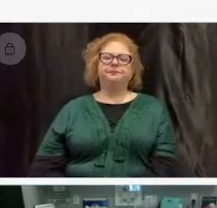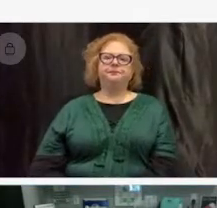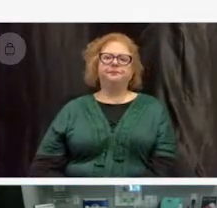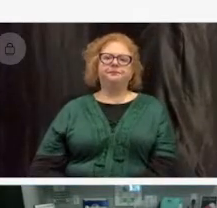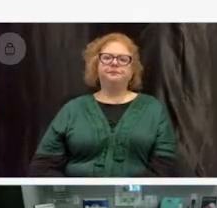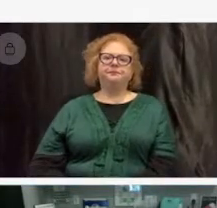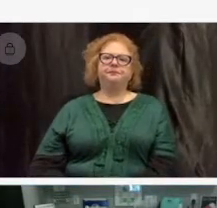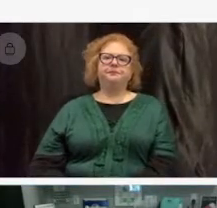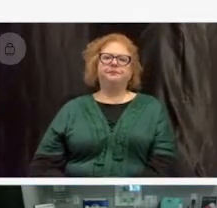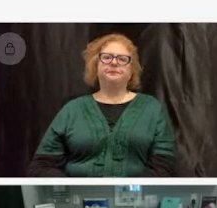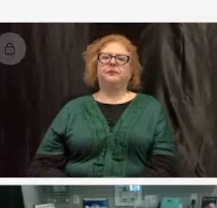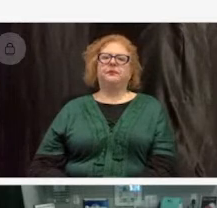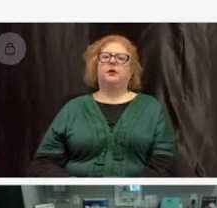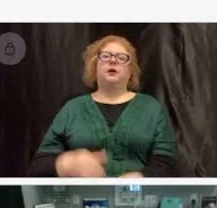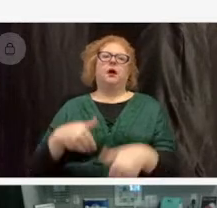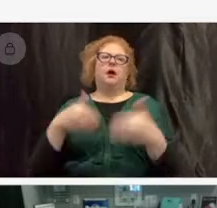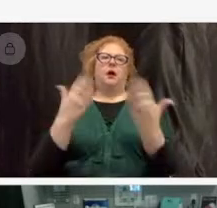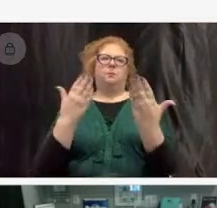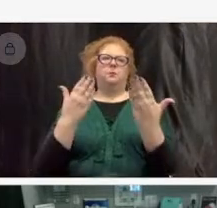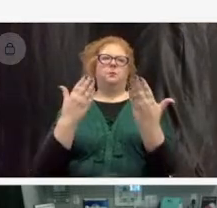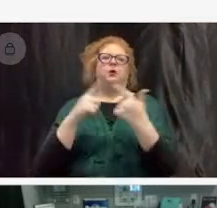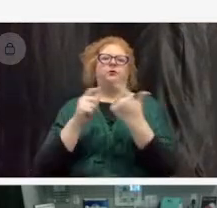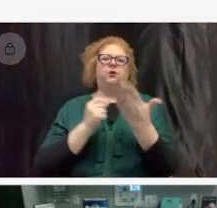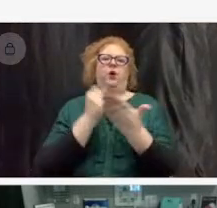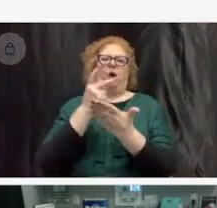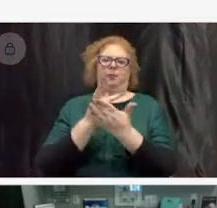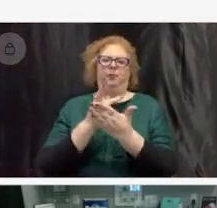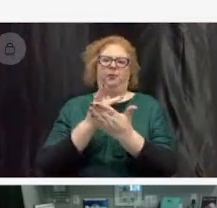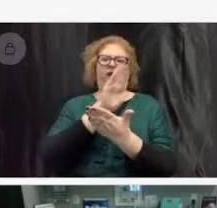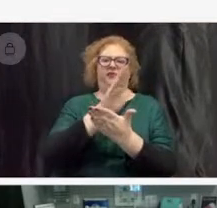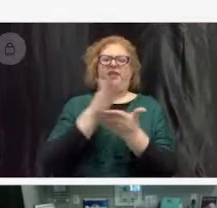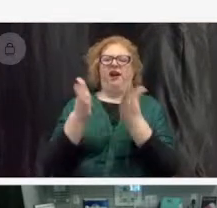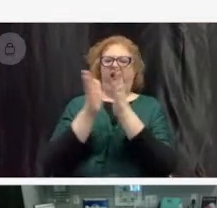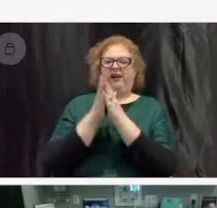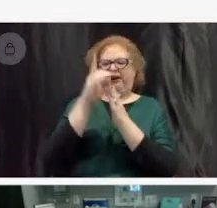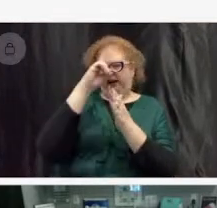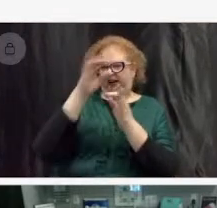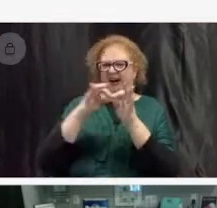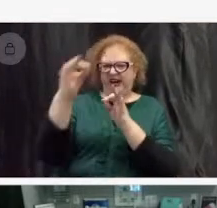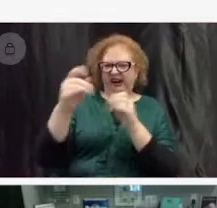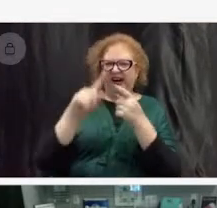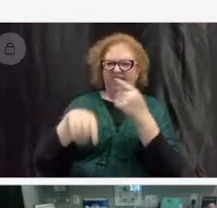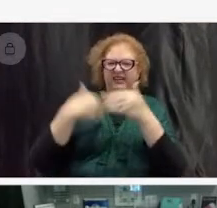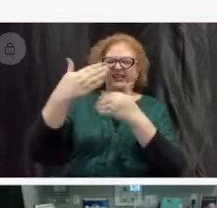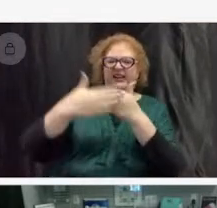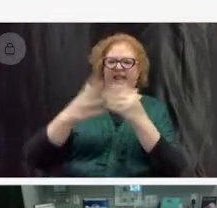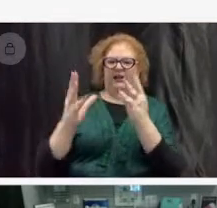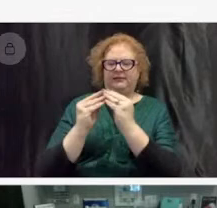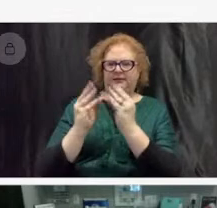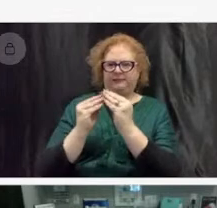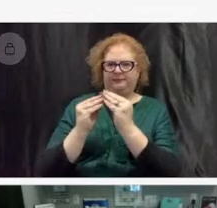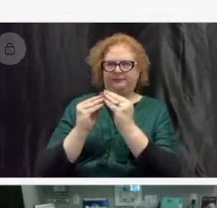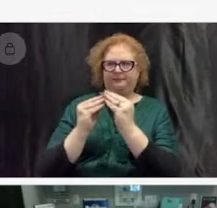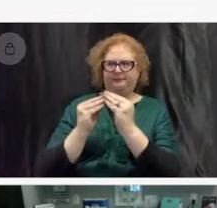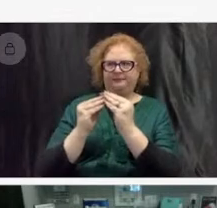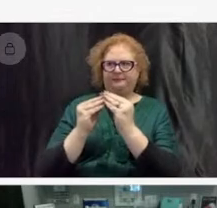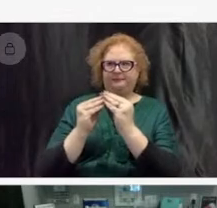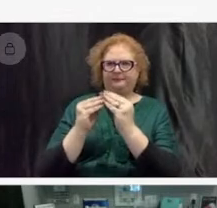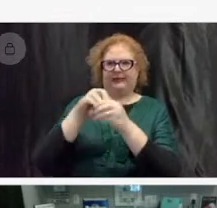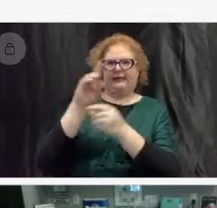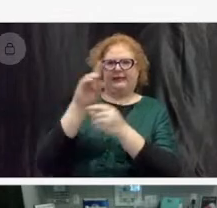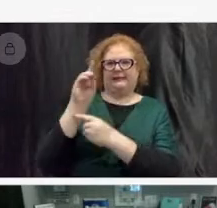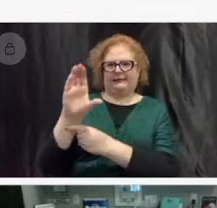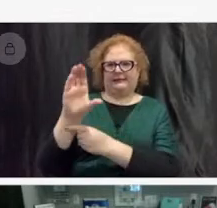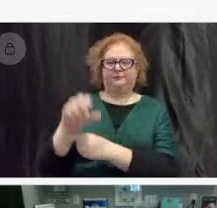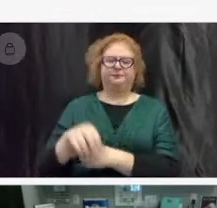So move to approve the applicant's deferral until next Planning Commission meeting in December. A second. So we